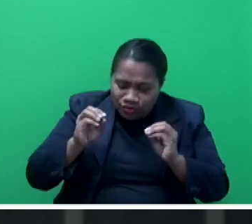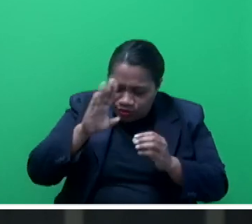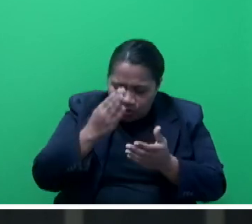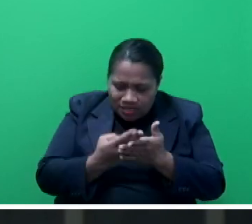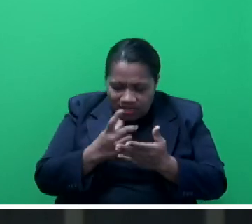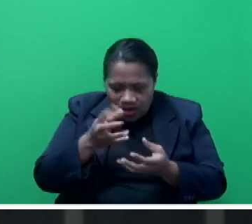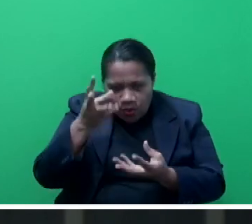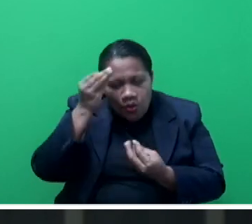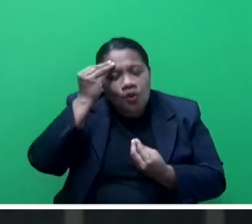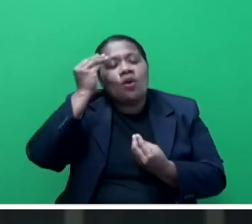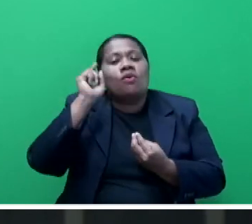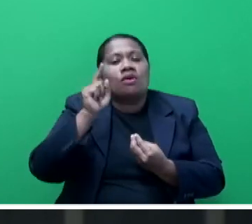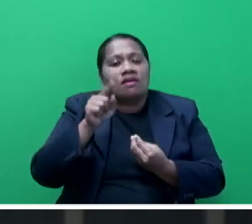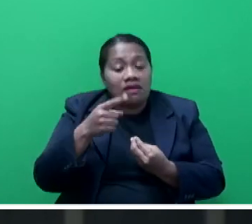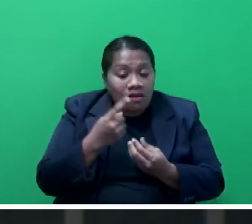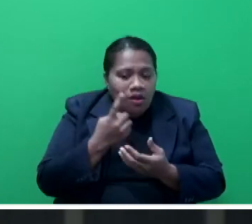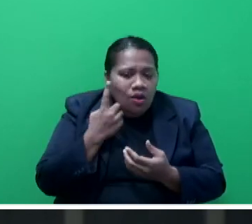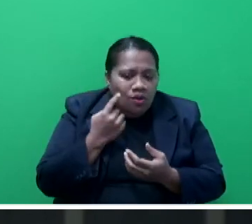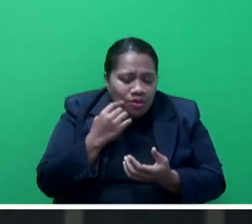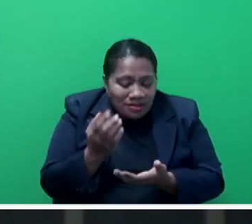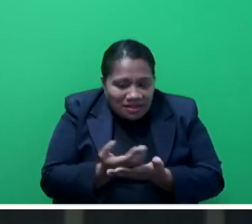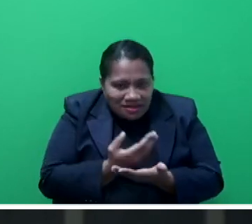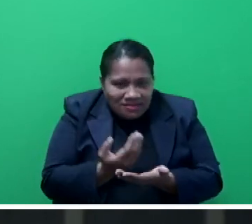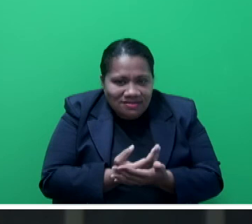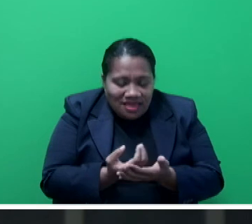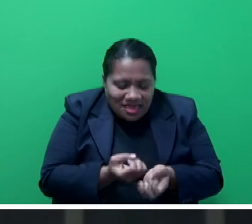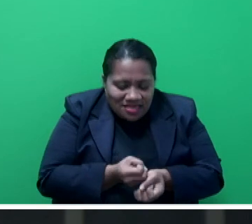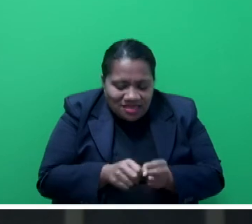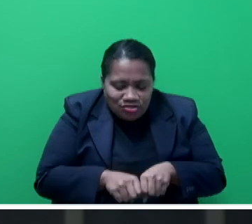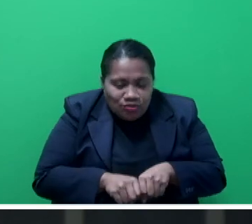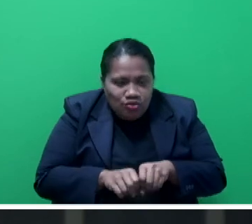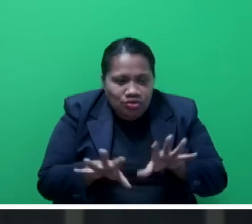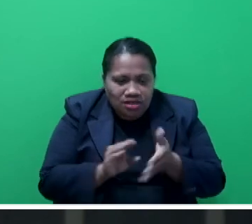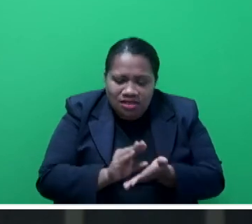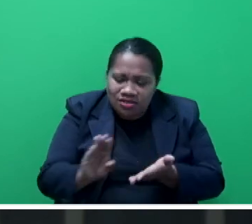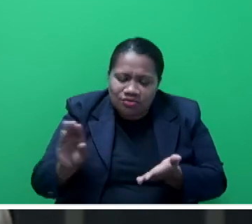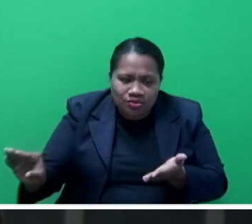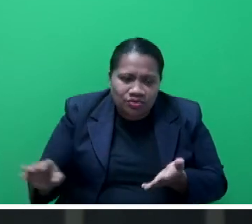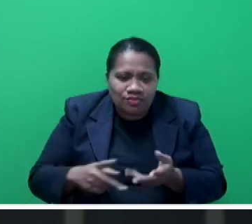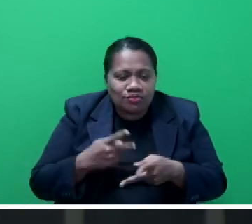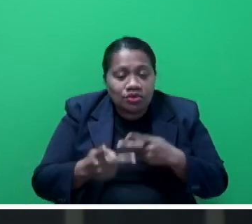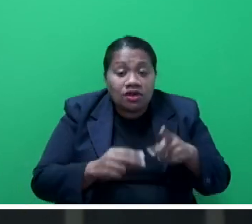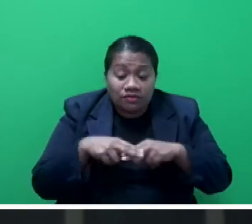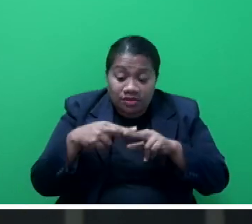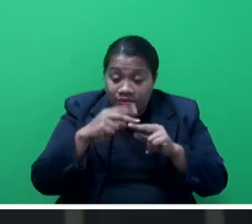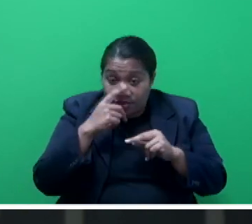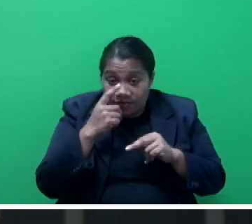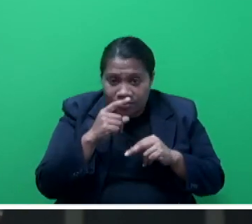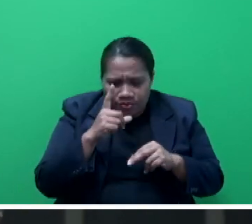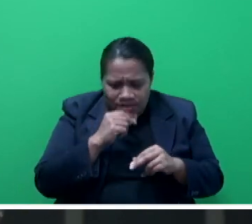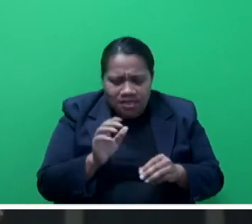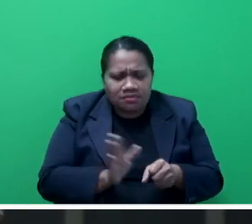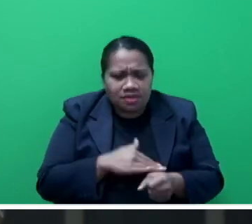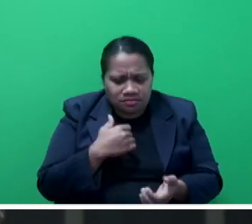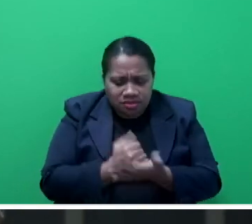water harvesting, treatment, storing, and distribution process. To the people of Fiji, we can make the assurance that while we've had